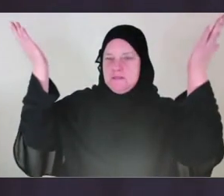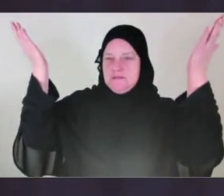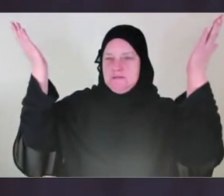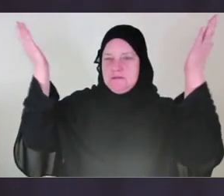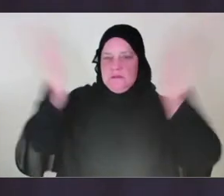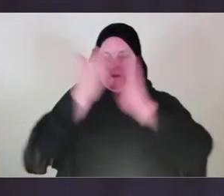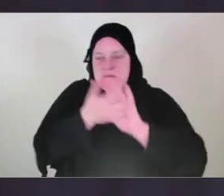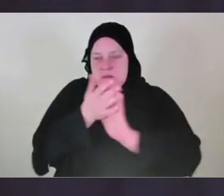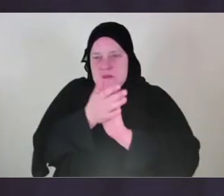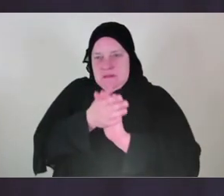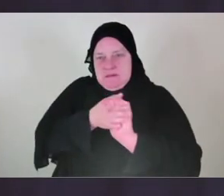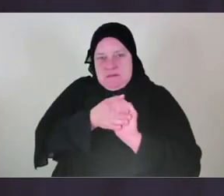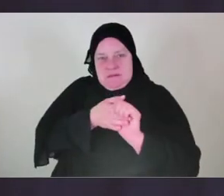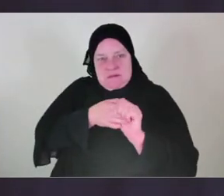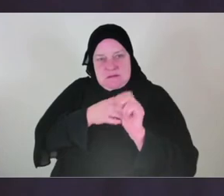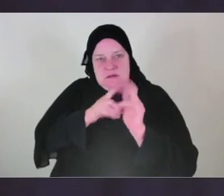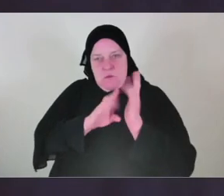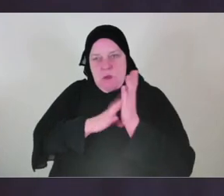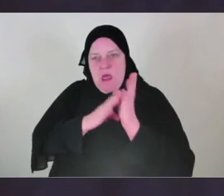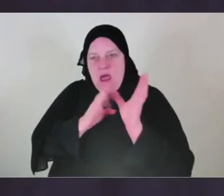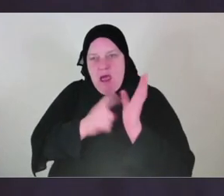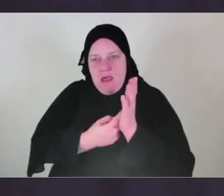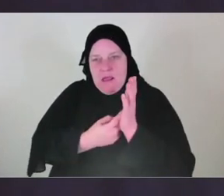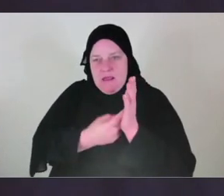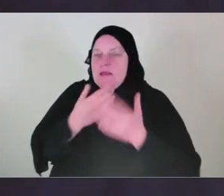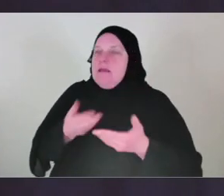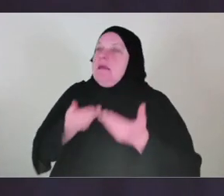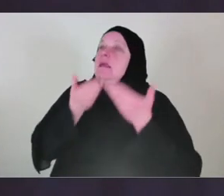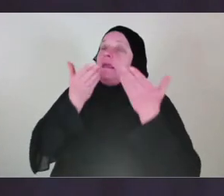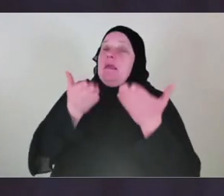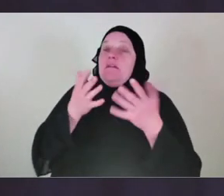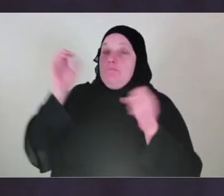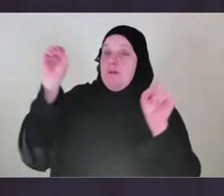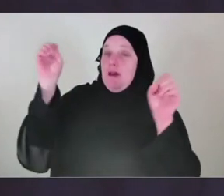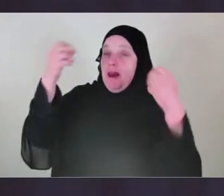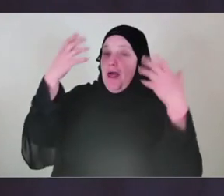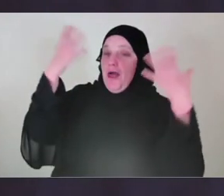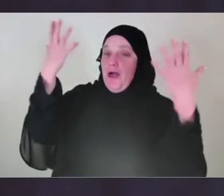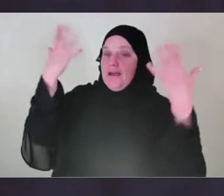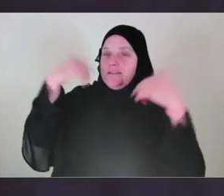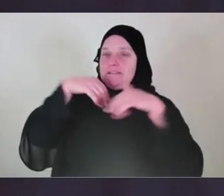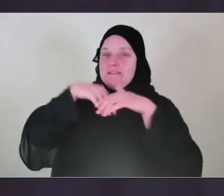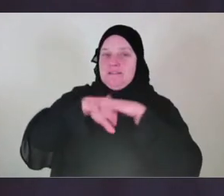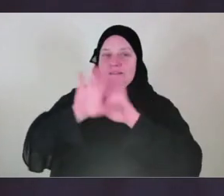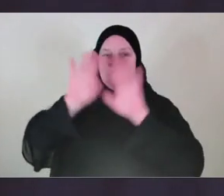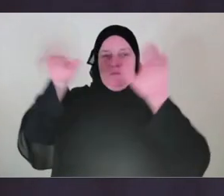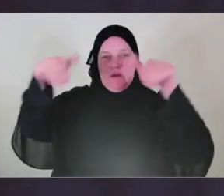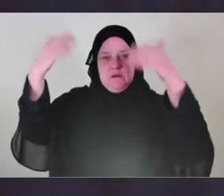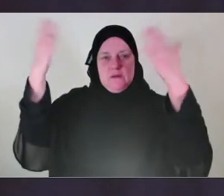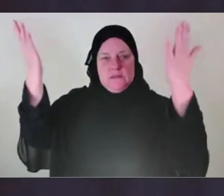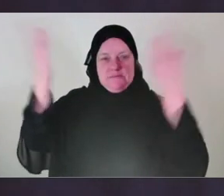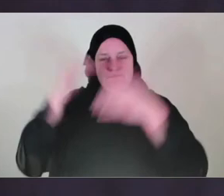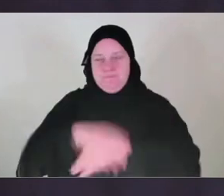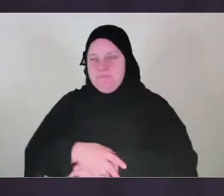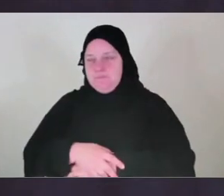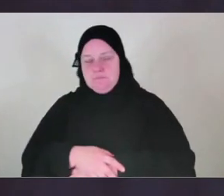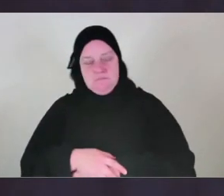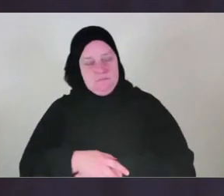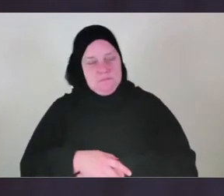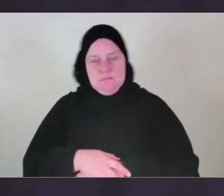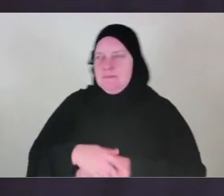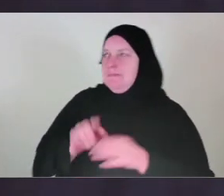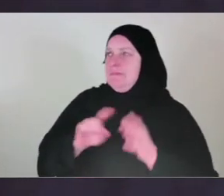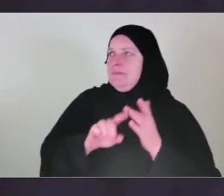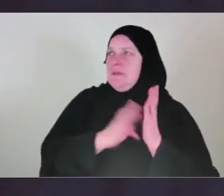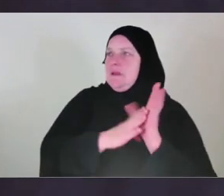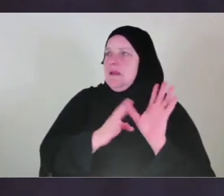He says, what do you say about this? And once again, the Imam said, this is impossible. In paradise, there are